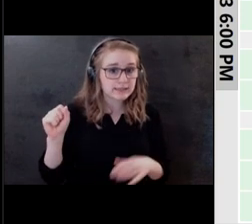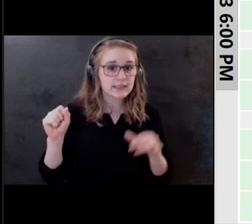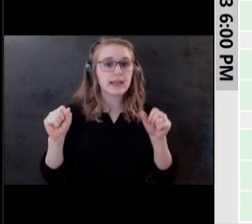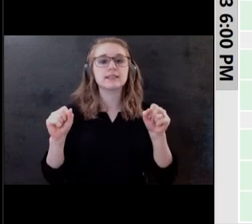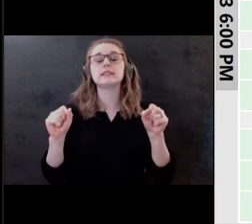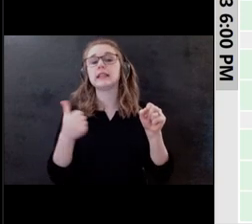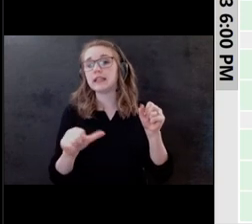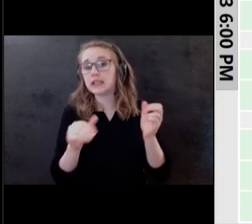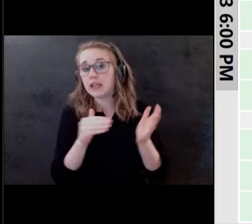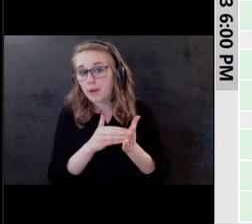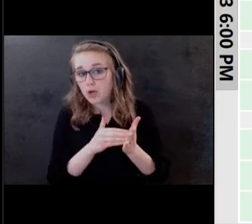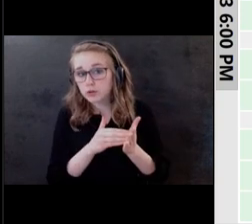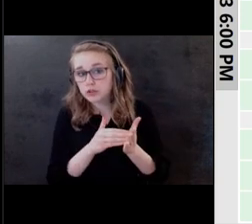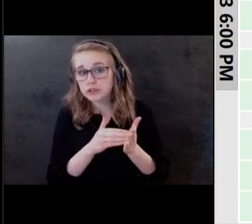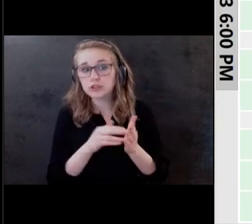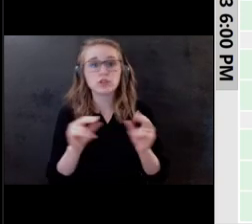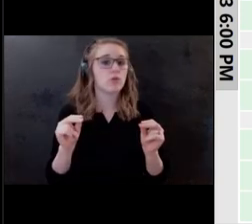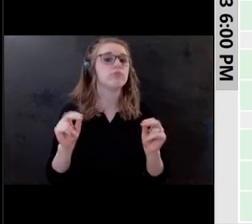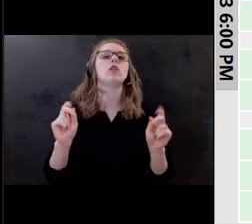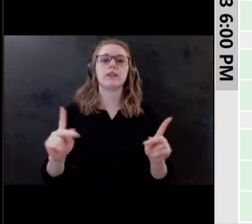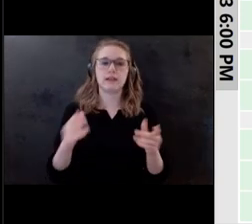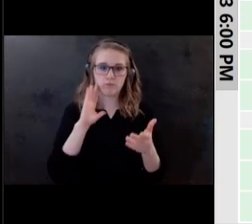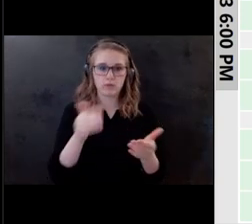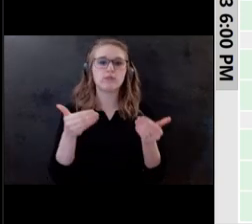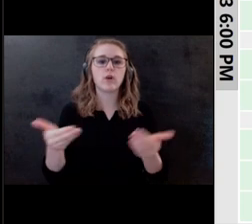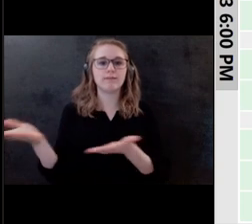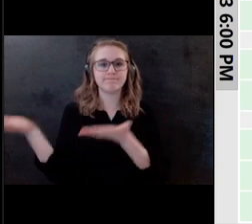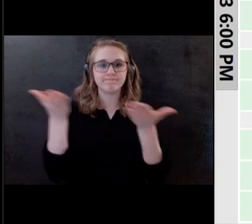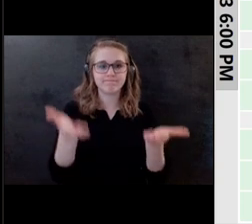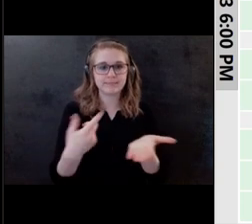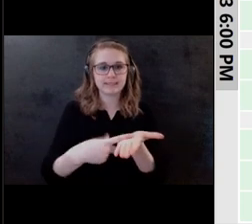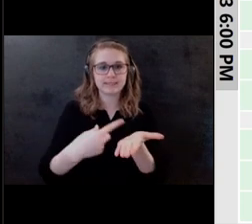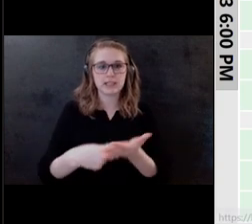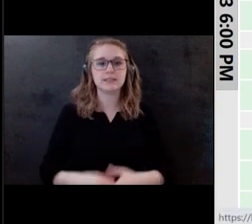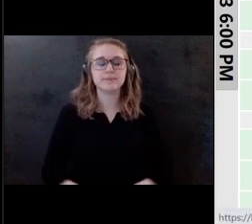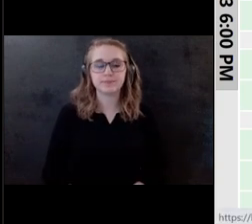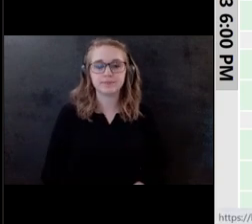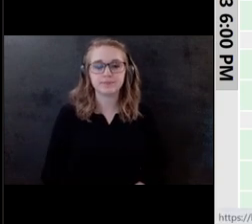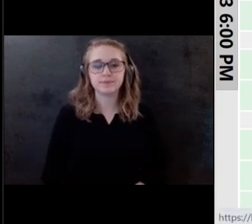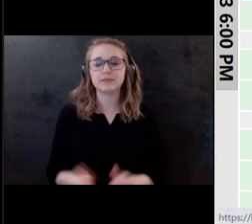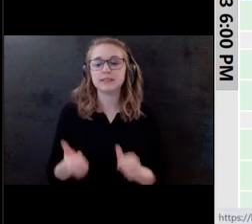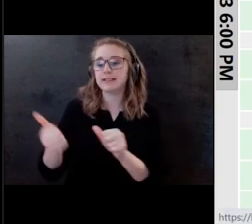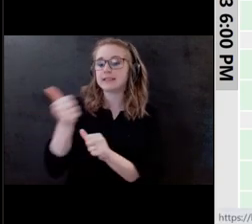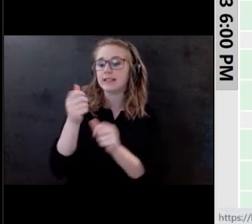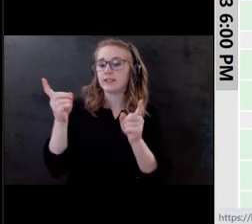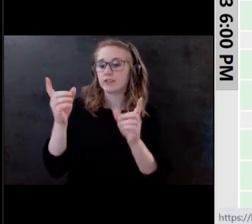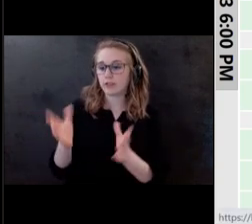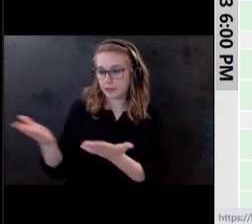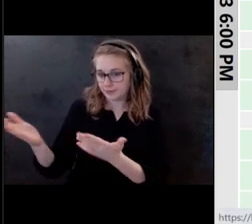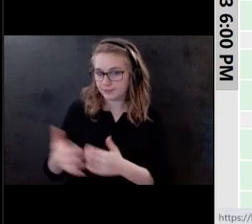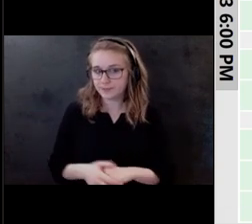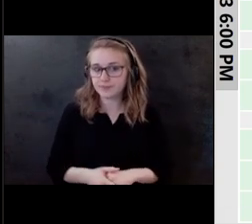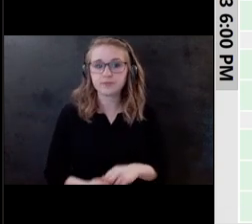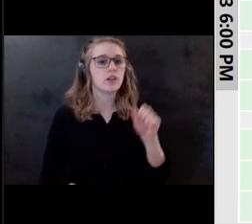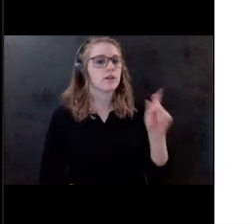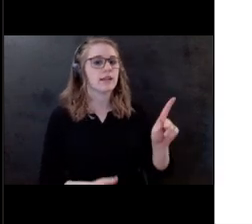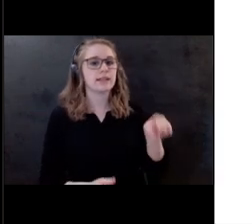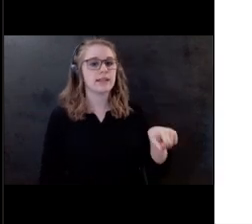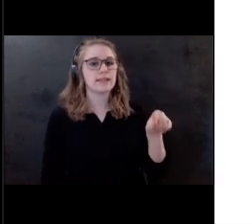Aye. All those opposed say no. The ayes have it. The item has been removed from the table. Executive Director. Yes.